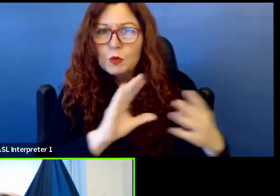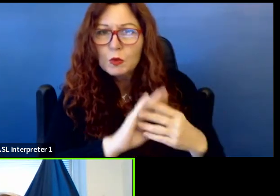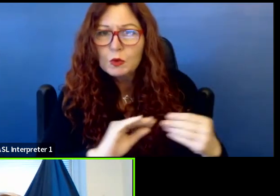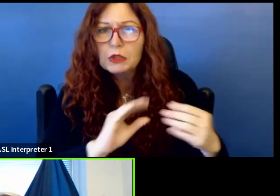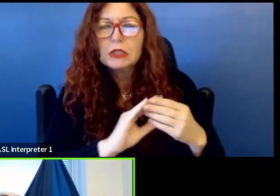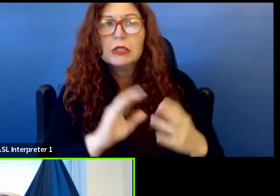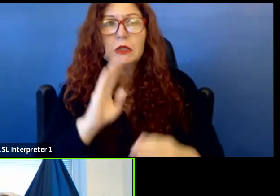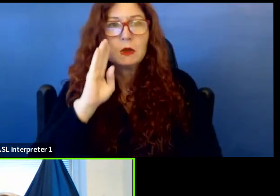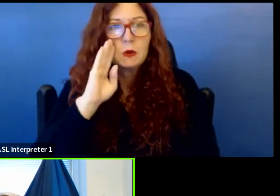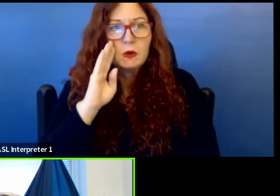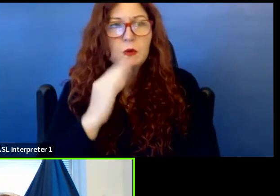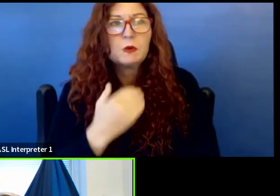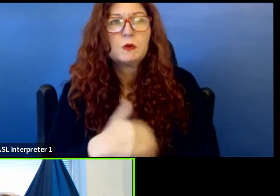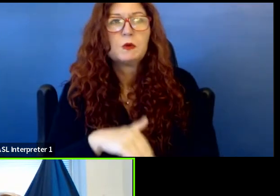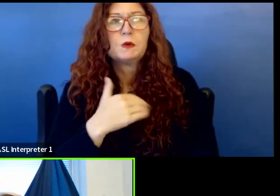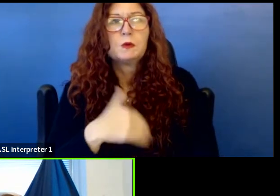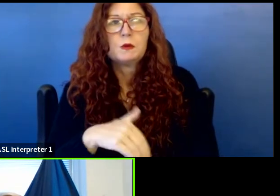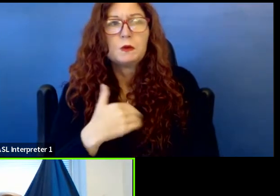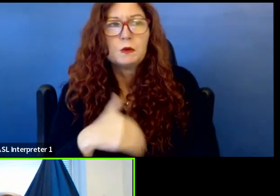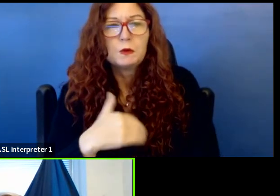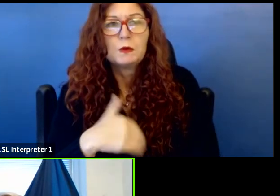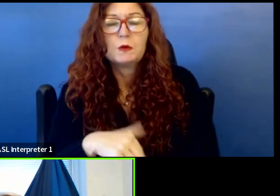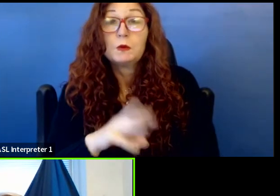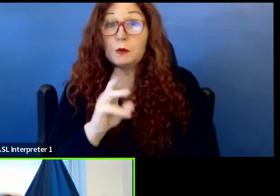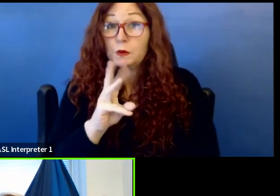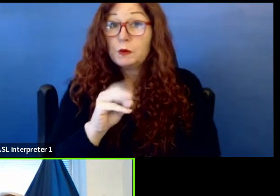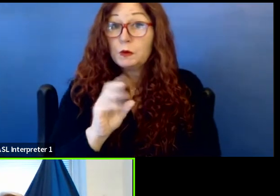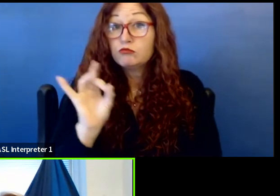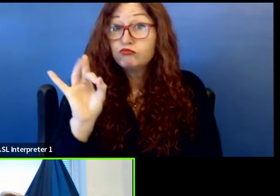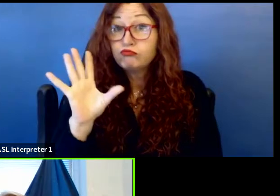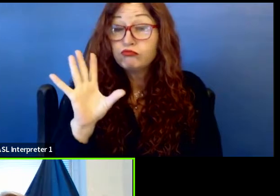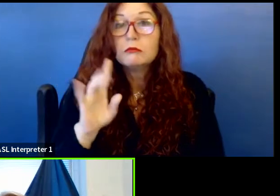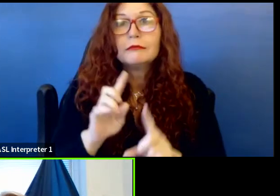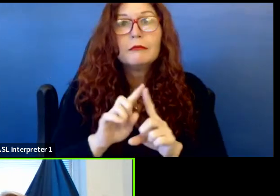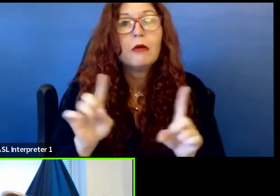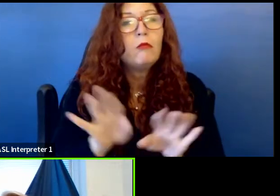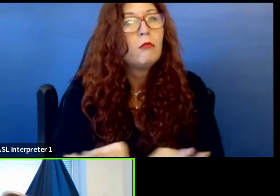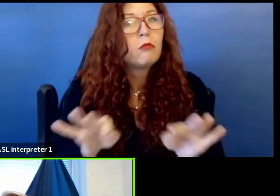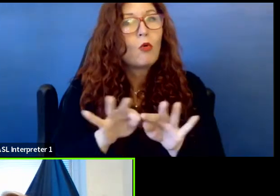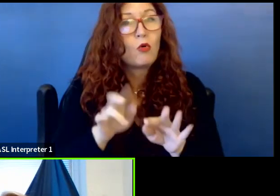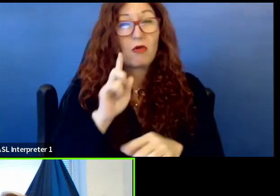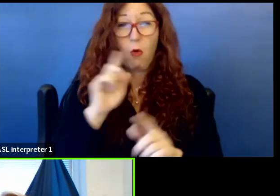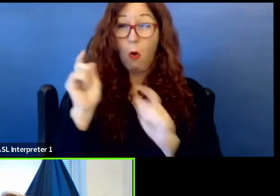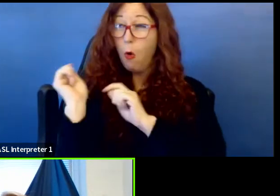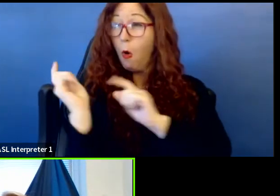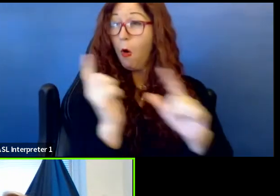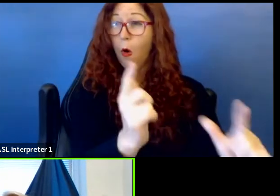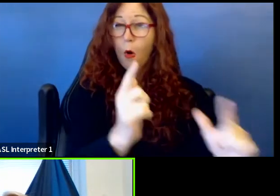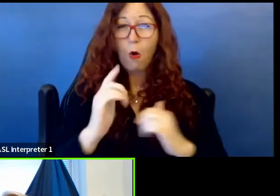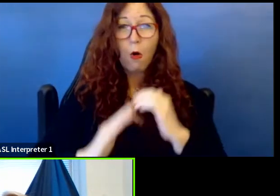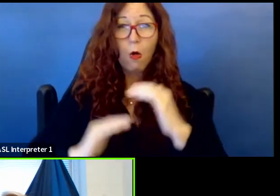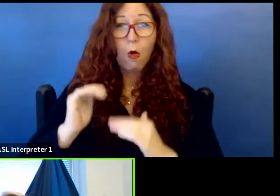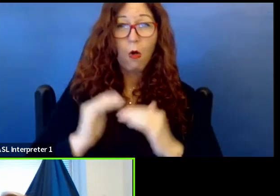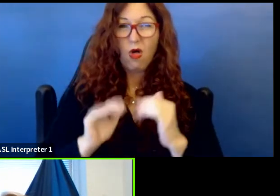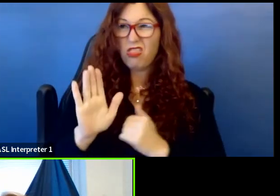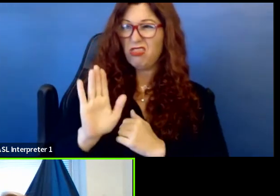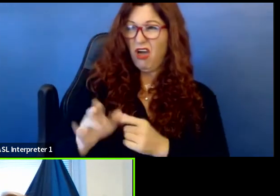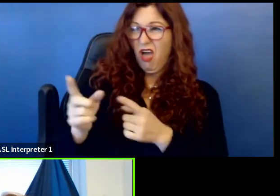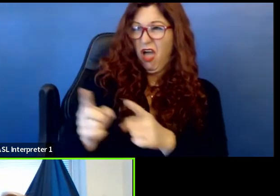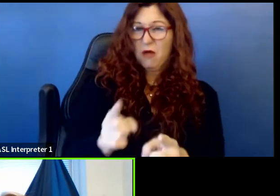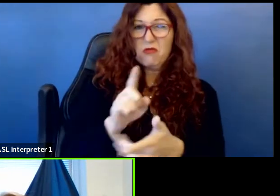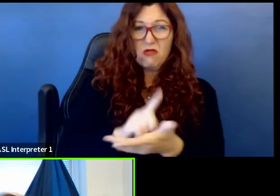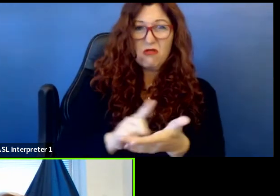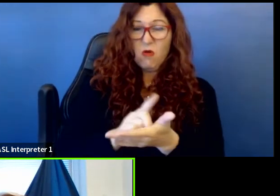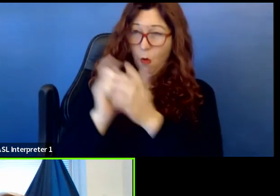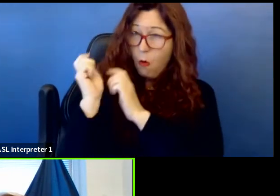worse condemning an entire industry while there may be common threads among various issues it's important that to ensure that our enforcement actions as